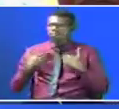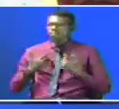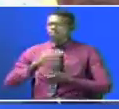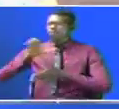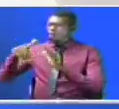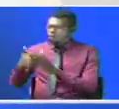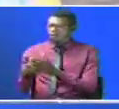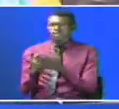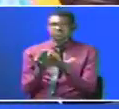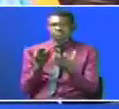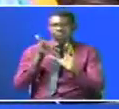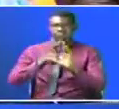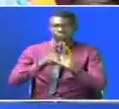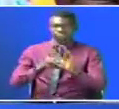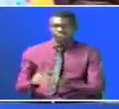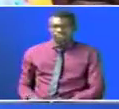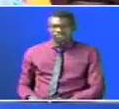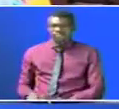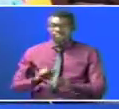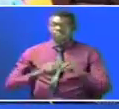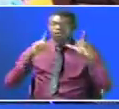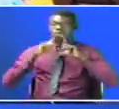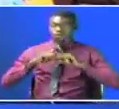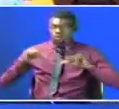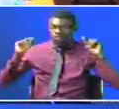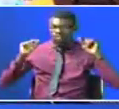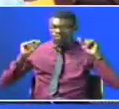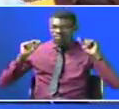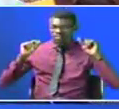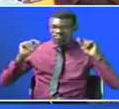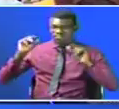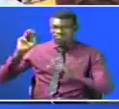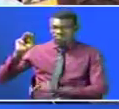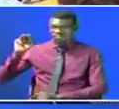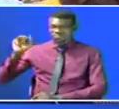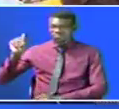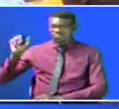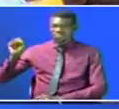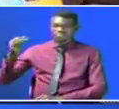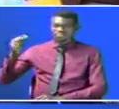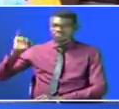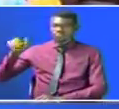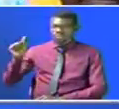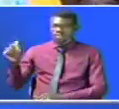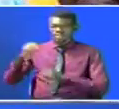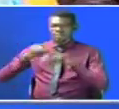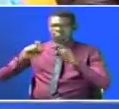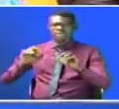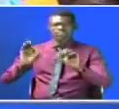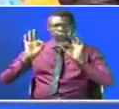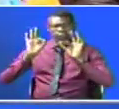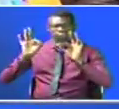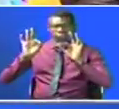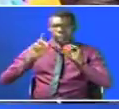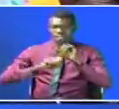be participating. When we host the Mashujaa Day here, to give it a coastal flavor, and when we go to